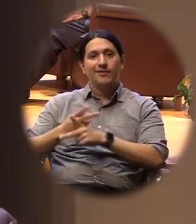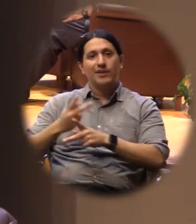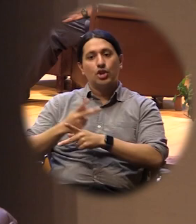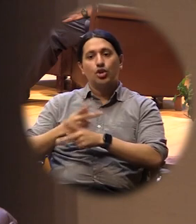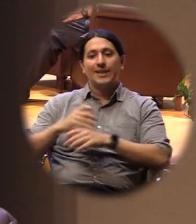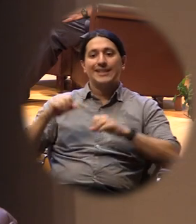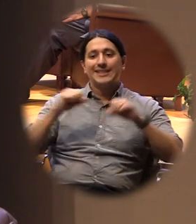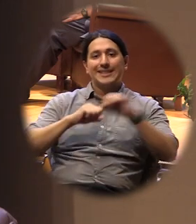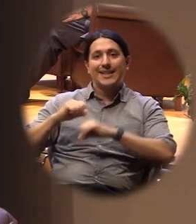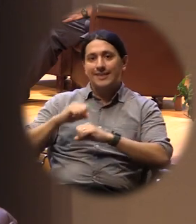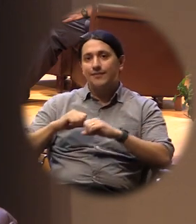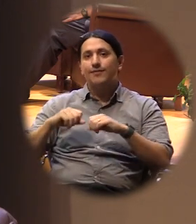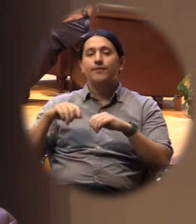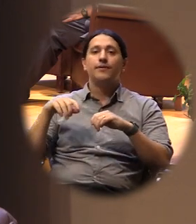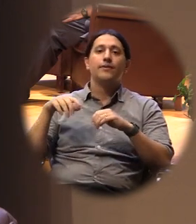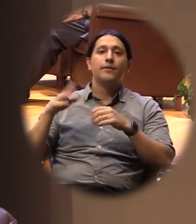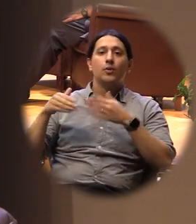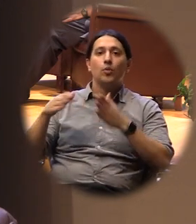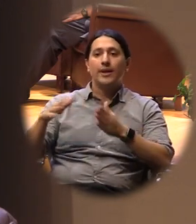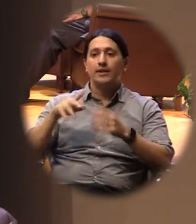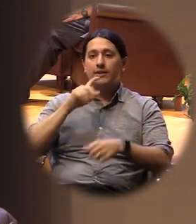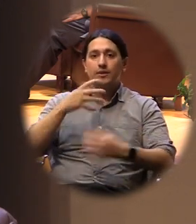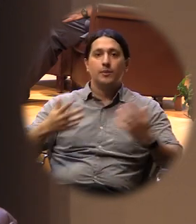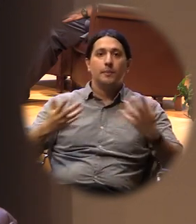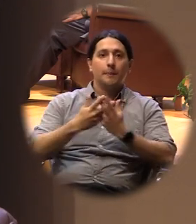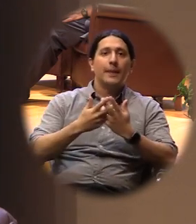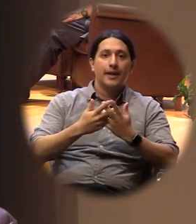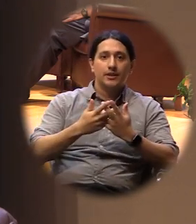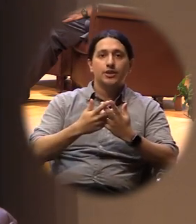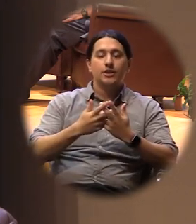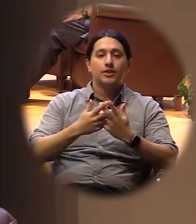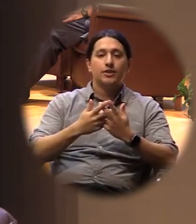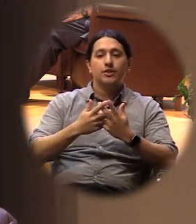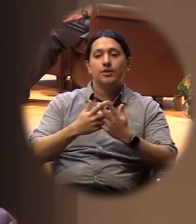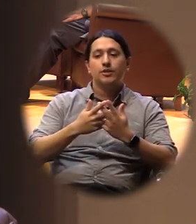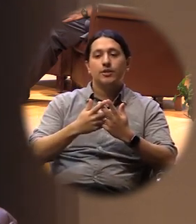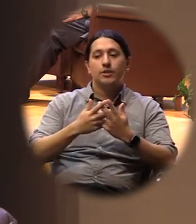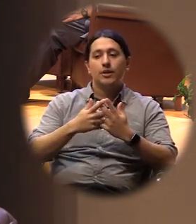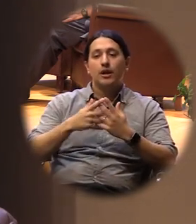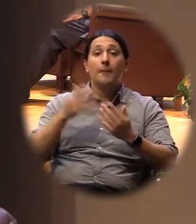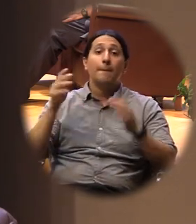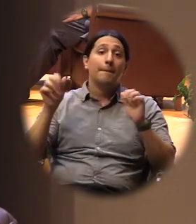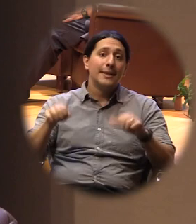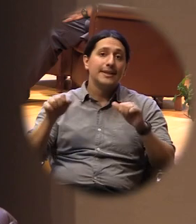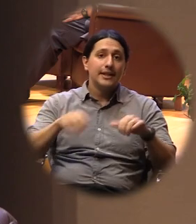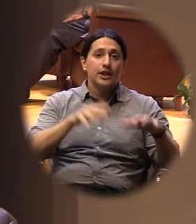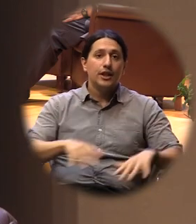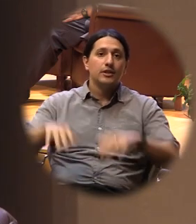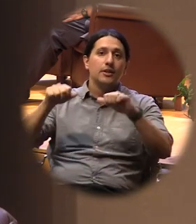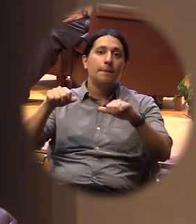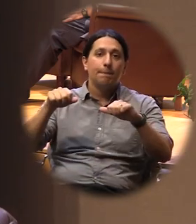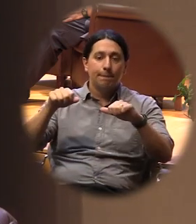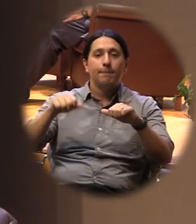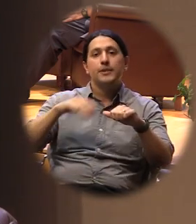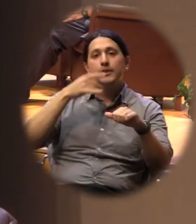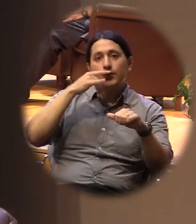potentially adoptive children with their adoptive parents, with parents. So he thought he could design a scientific